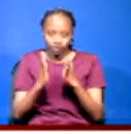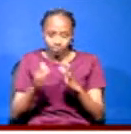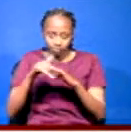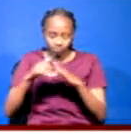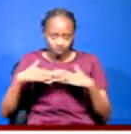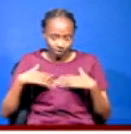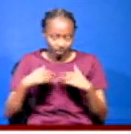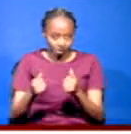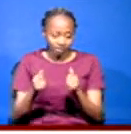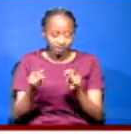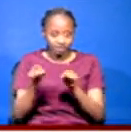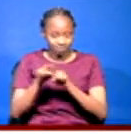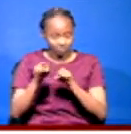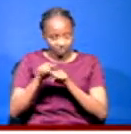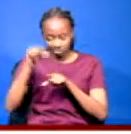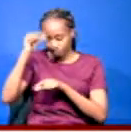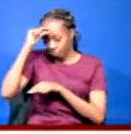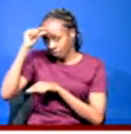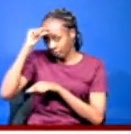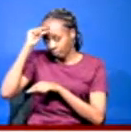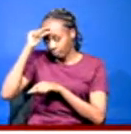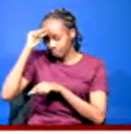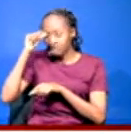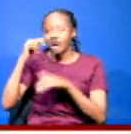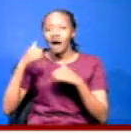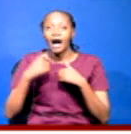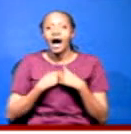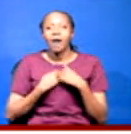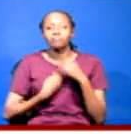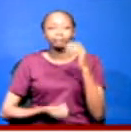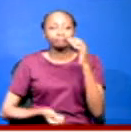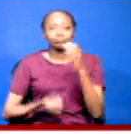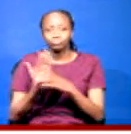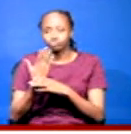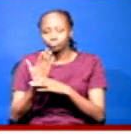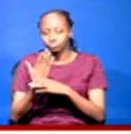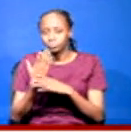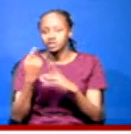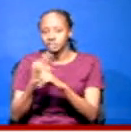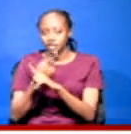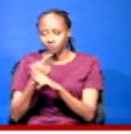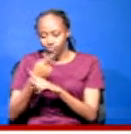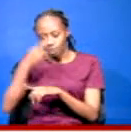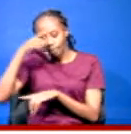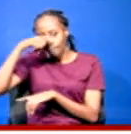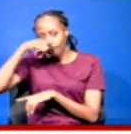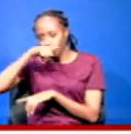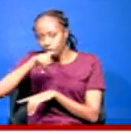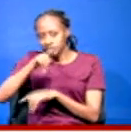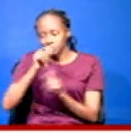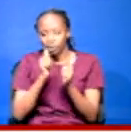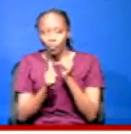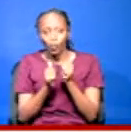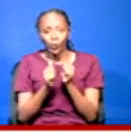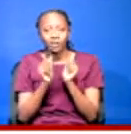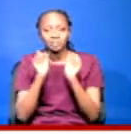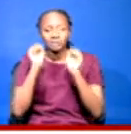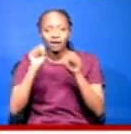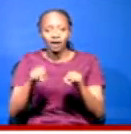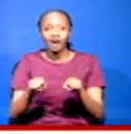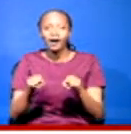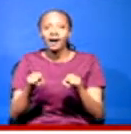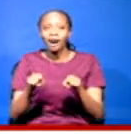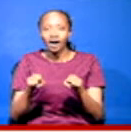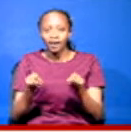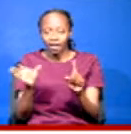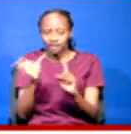also developed a strategic and well-focused Kenya health policy covering the period 2012